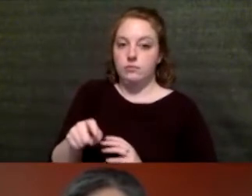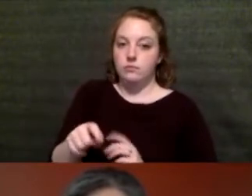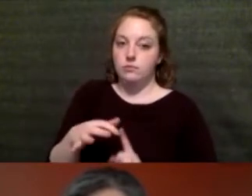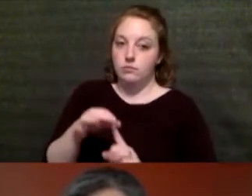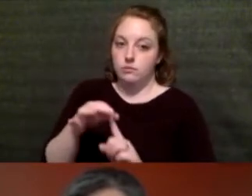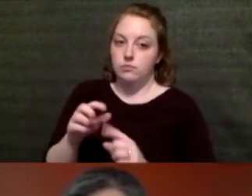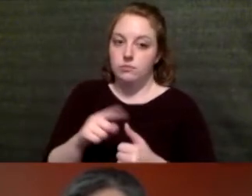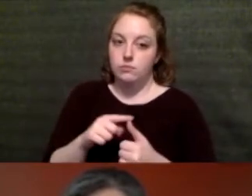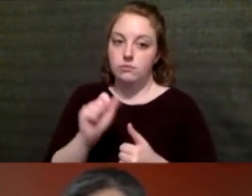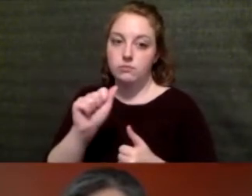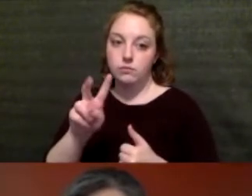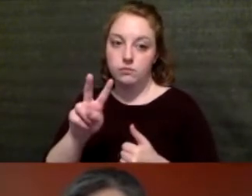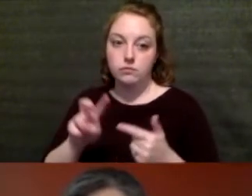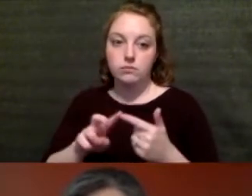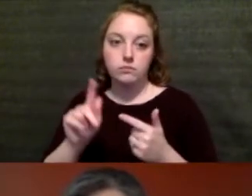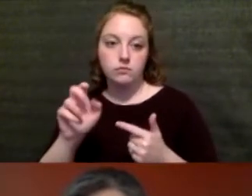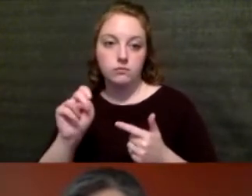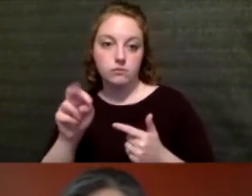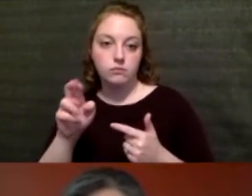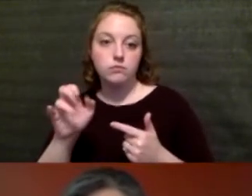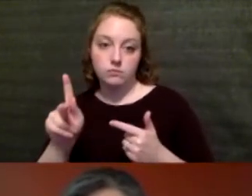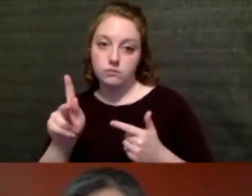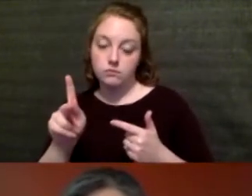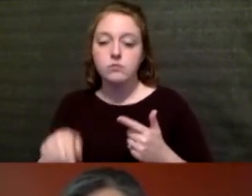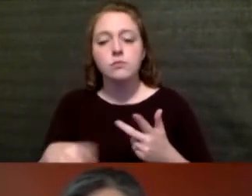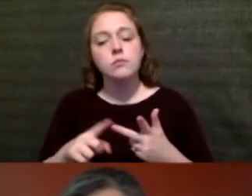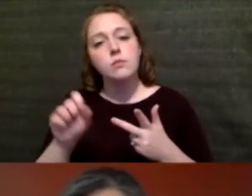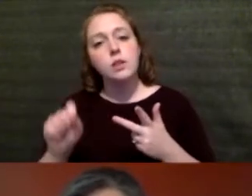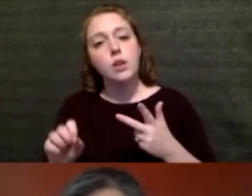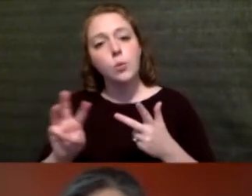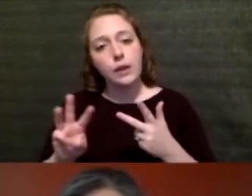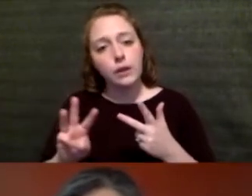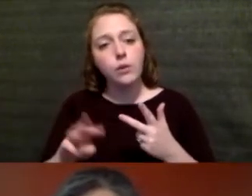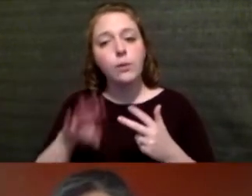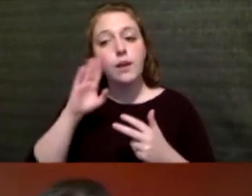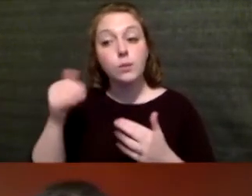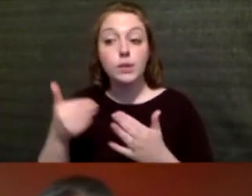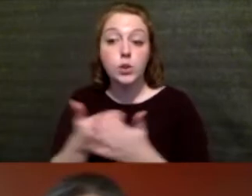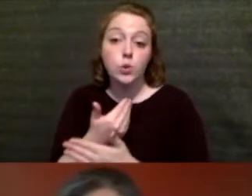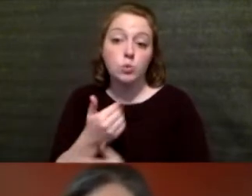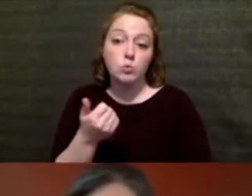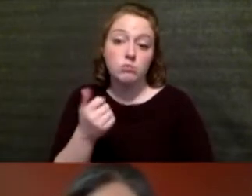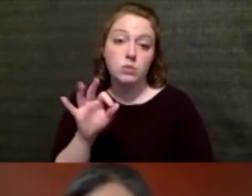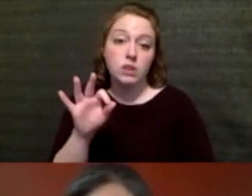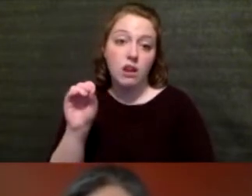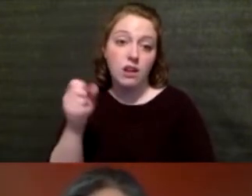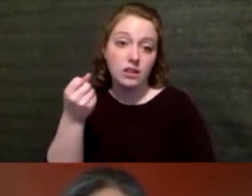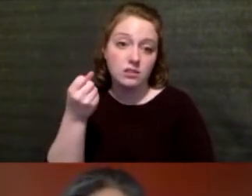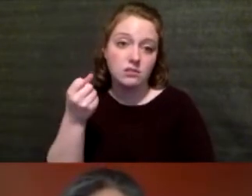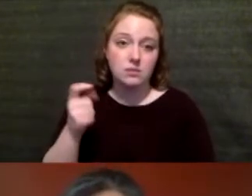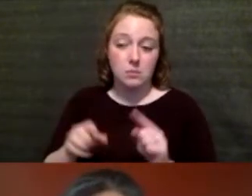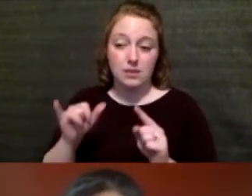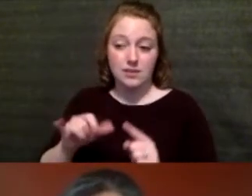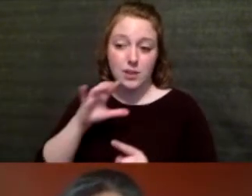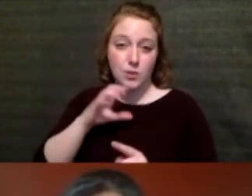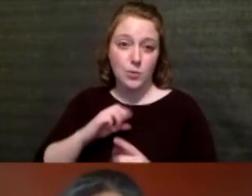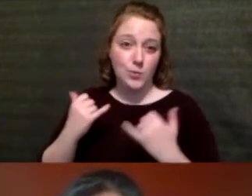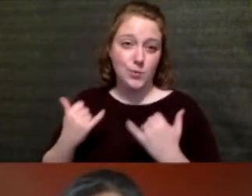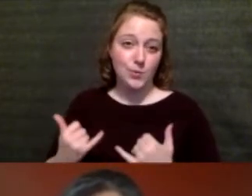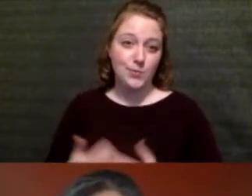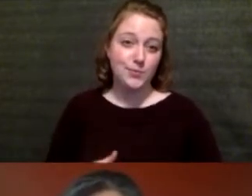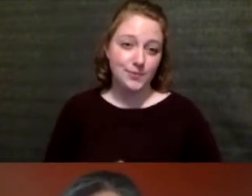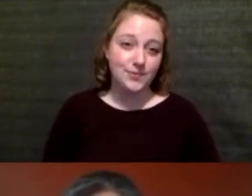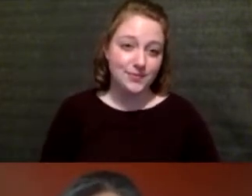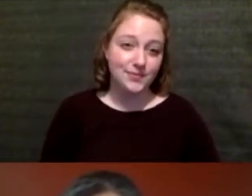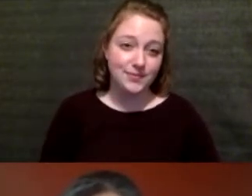and, um, you know, South Waco. know it was new in the nineties, but that's been a long time ago now. And I'm just